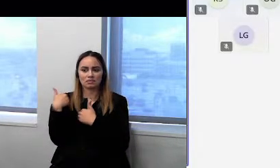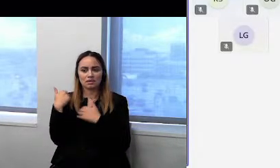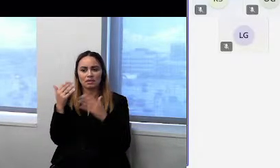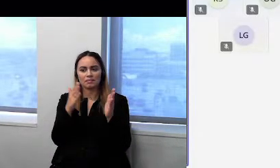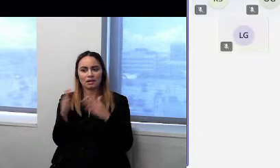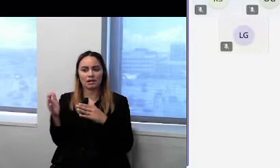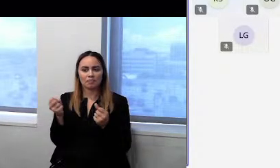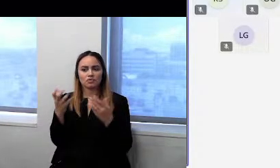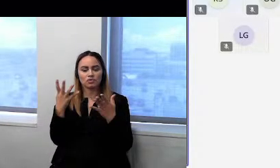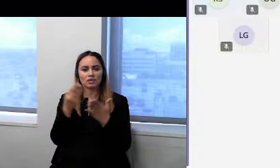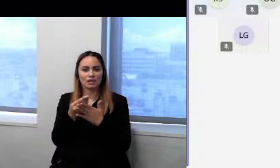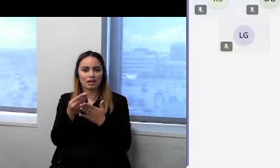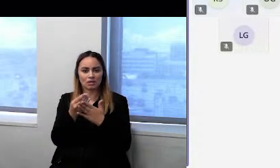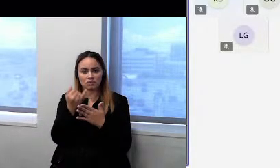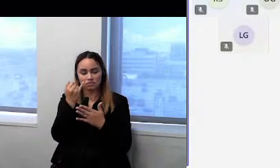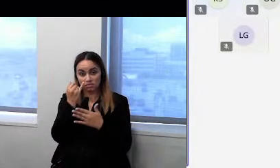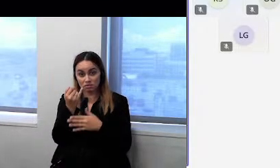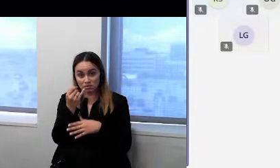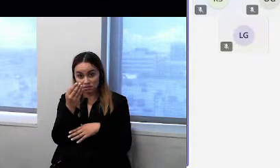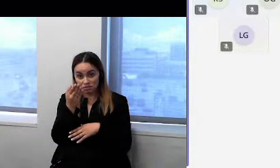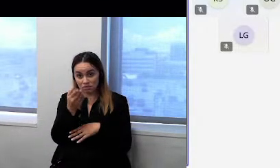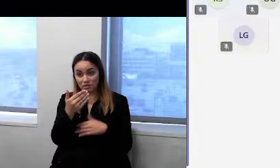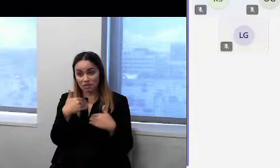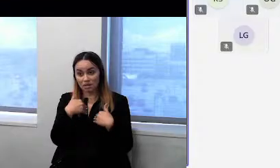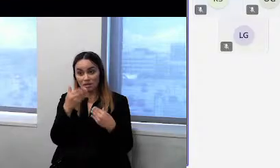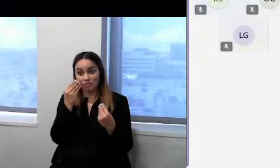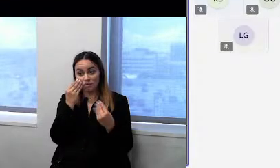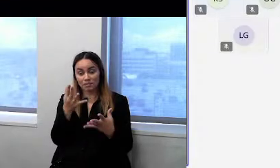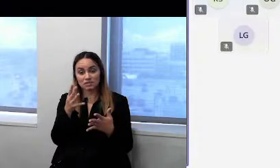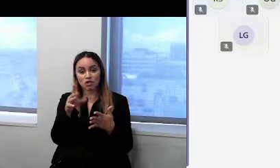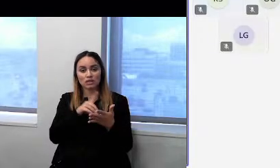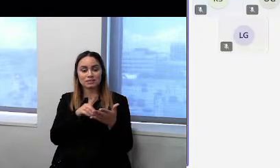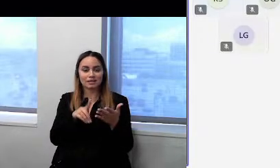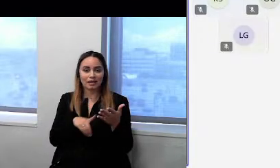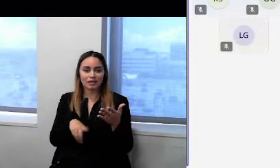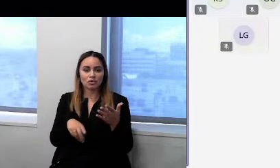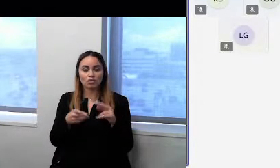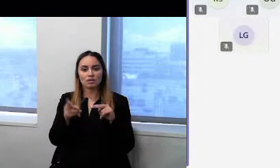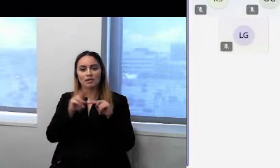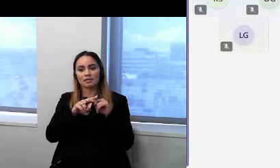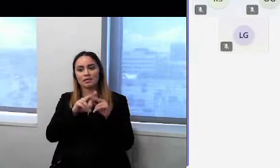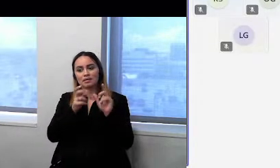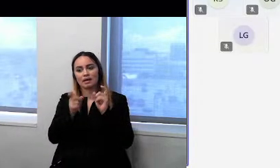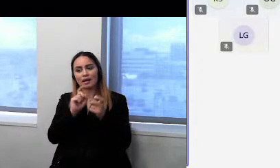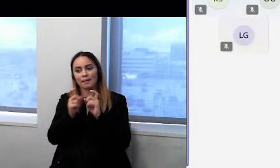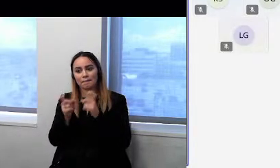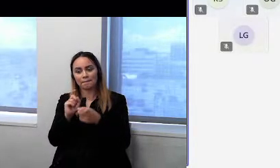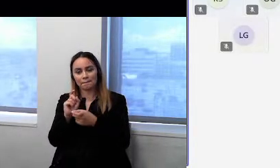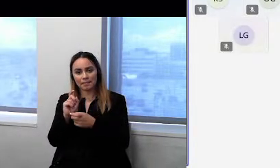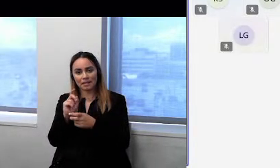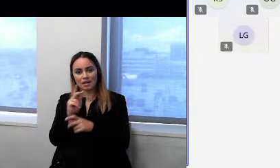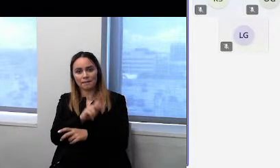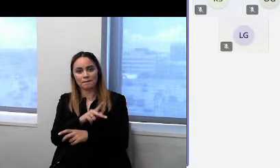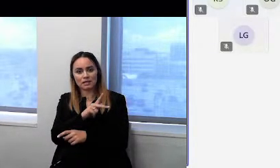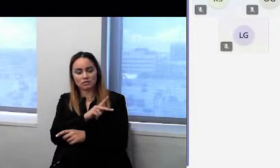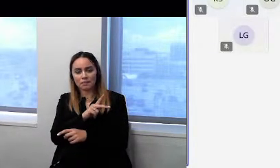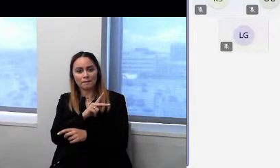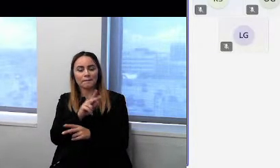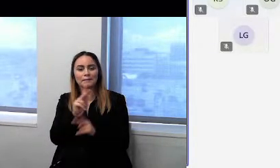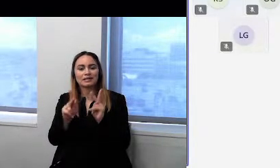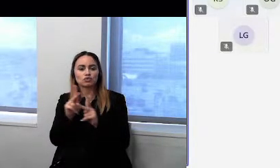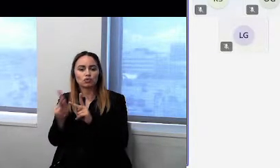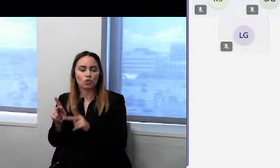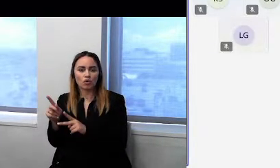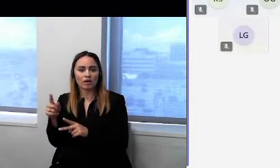if you had information, if they were rate designs that changed people's conduct so that they were responding to